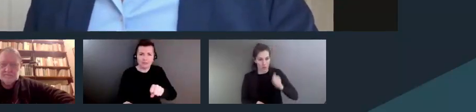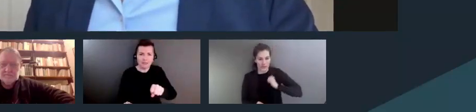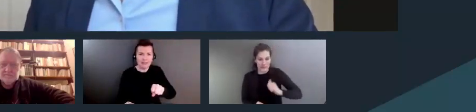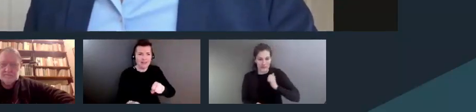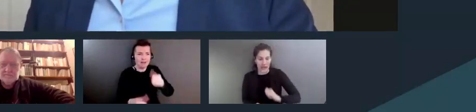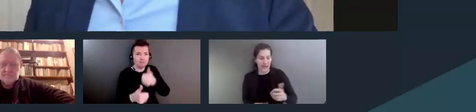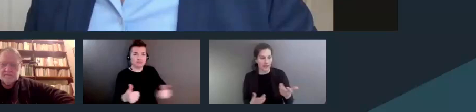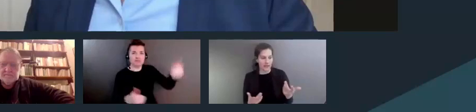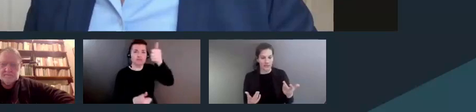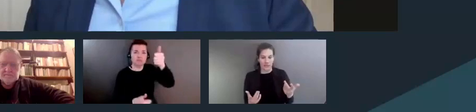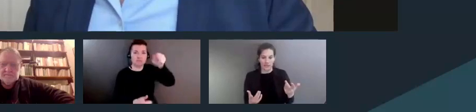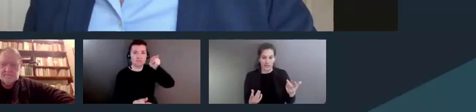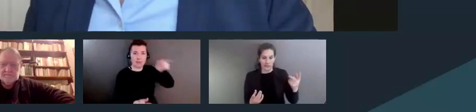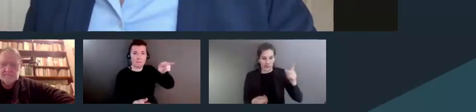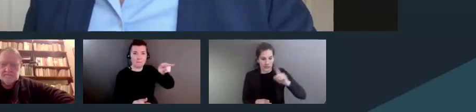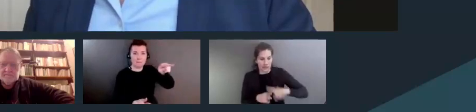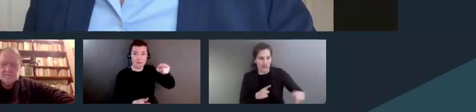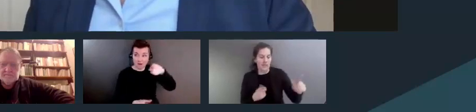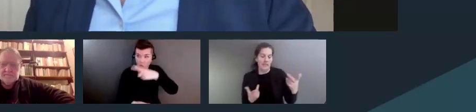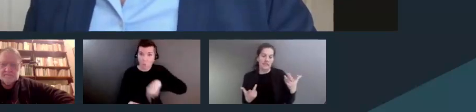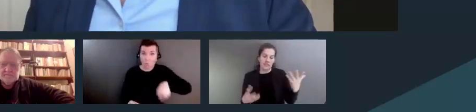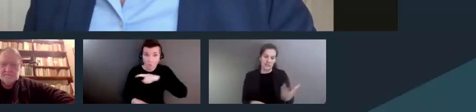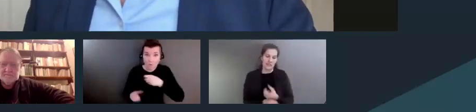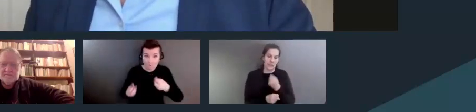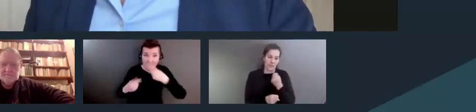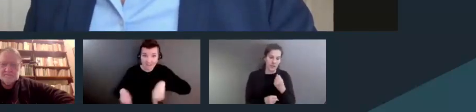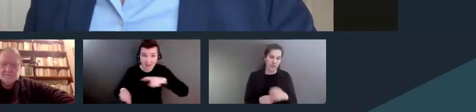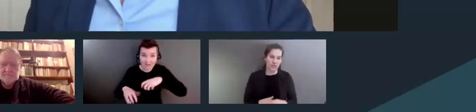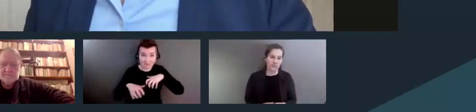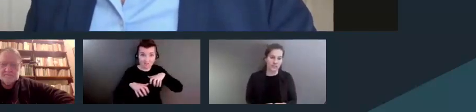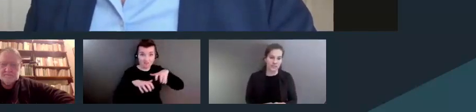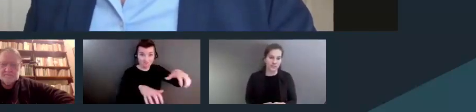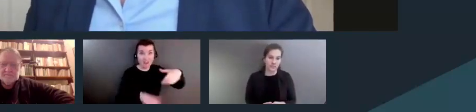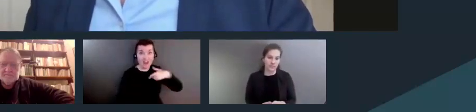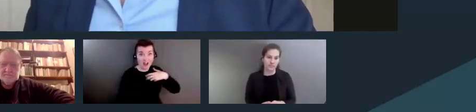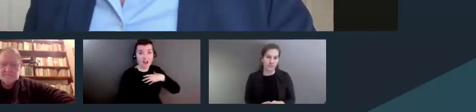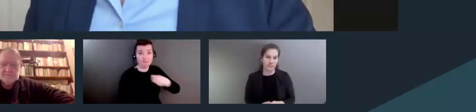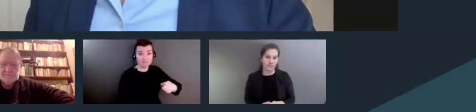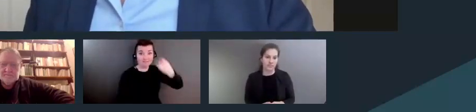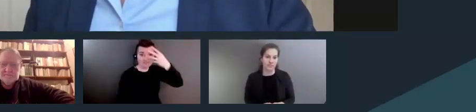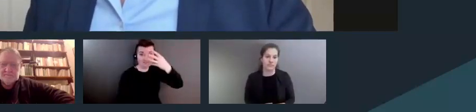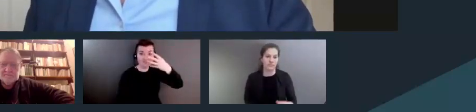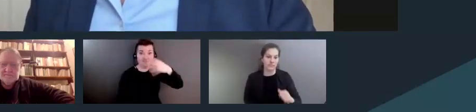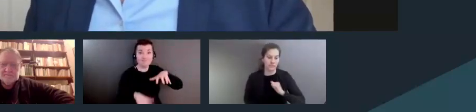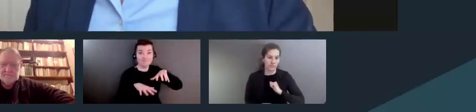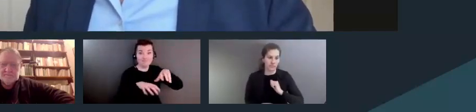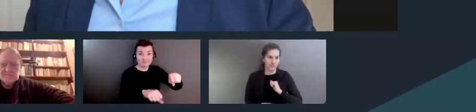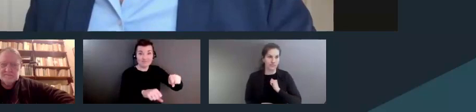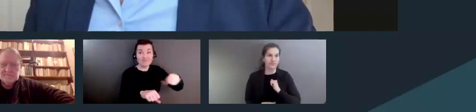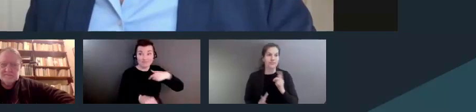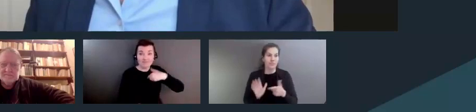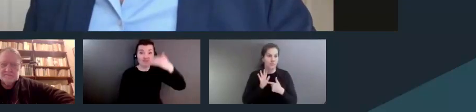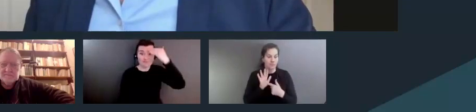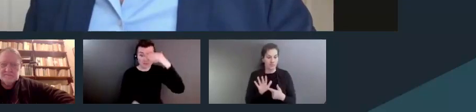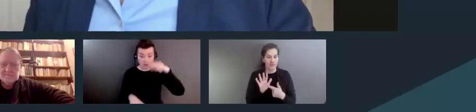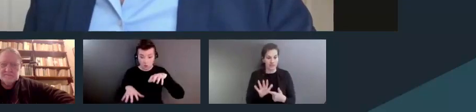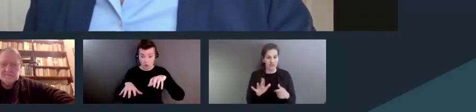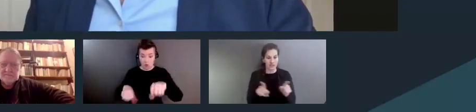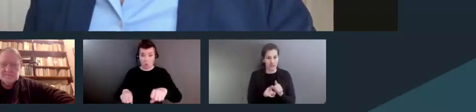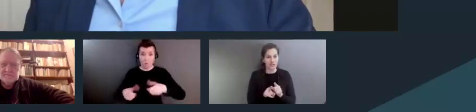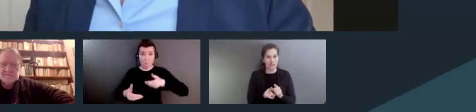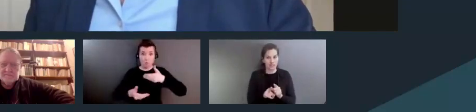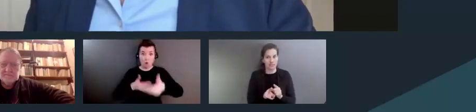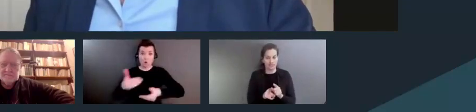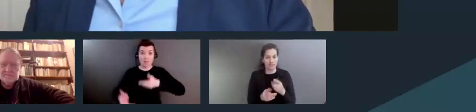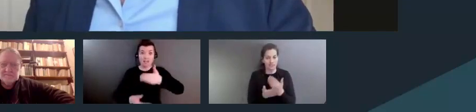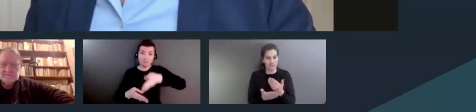That's many of us. I come from the colonizer class. Colonialism is not over. The majority of white bureaucrats